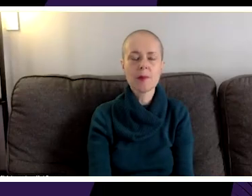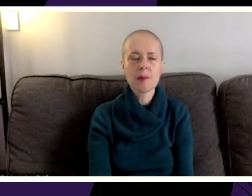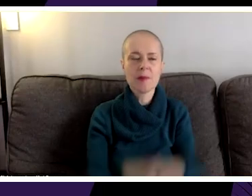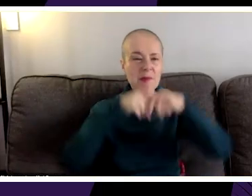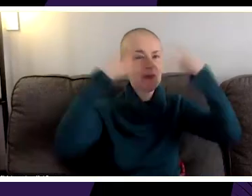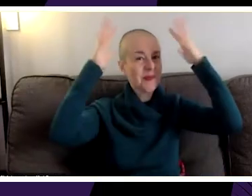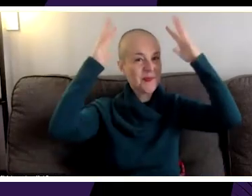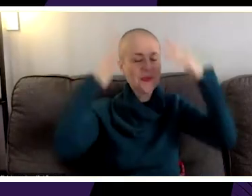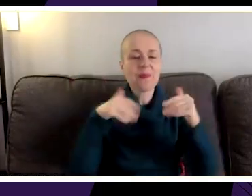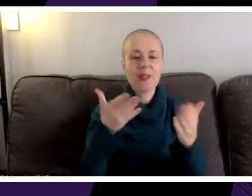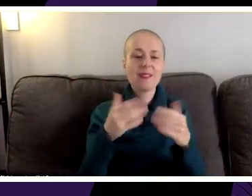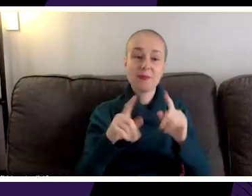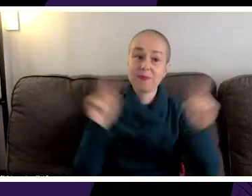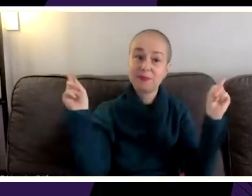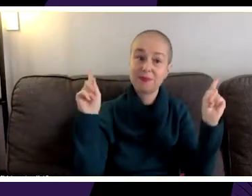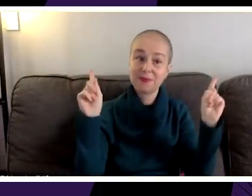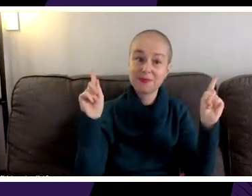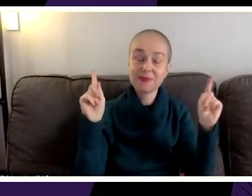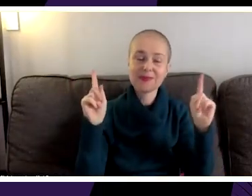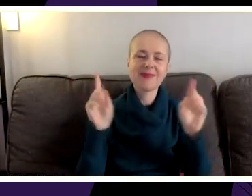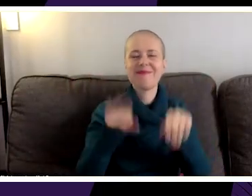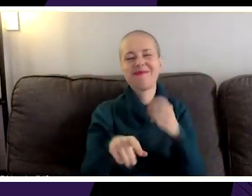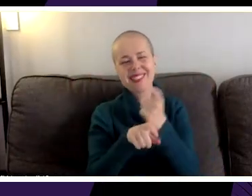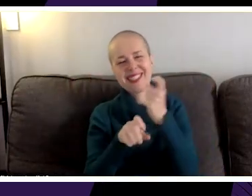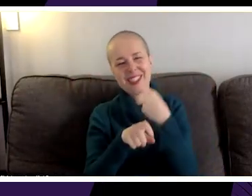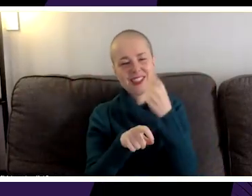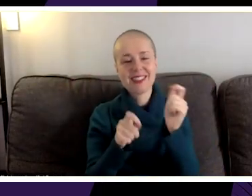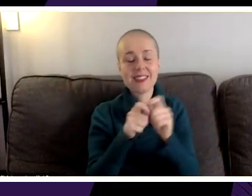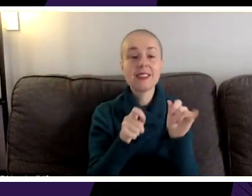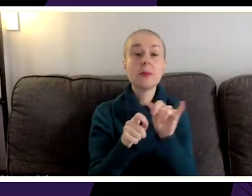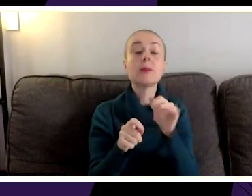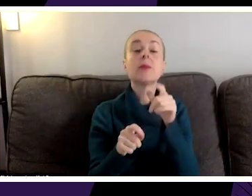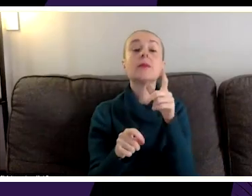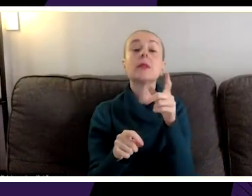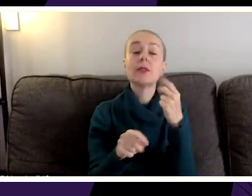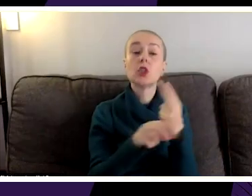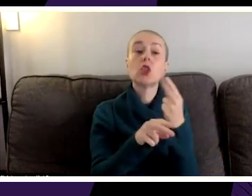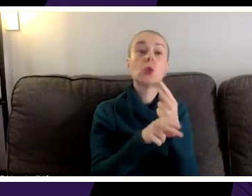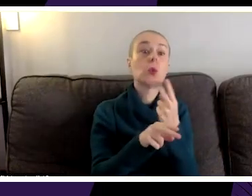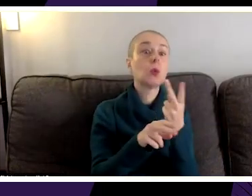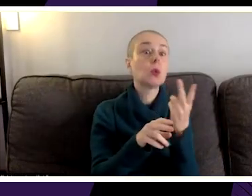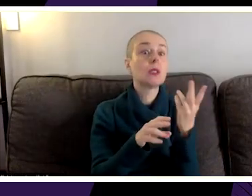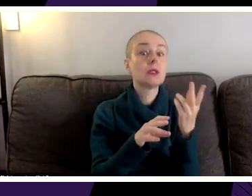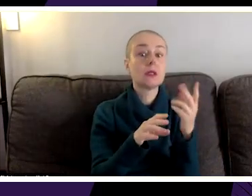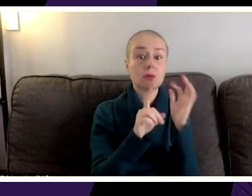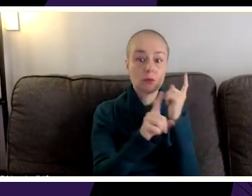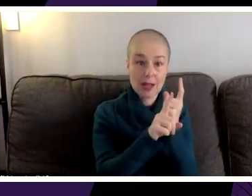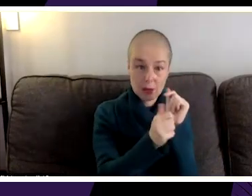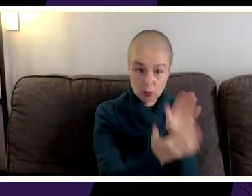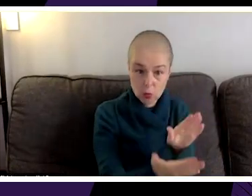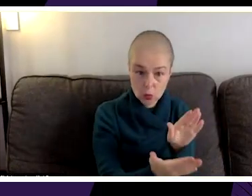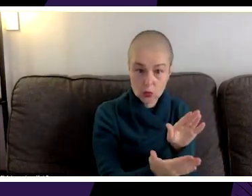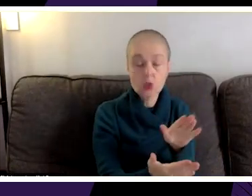Ta-da! Huge difference, right? Just kidding. If everything was done correctly as a user, you should see absolutely no difference. If you do, something's